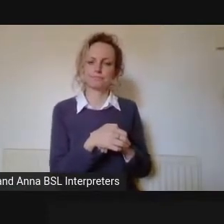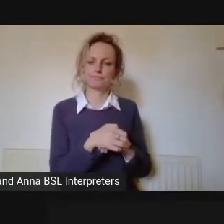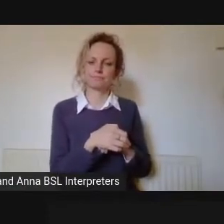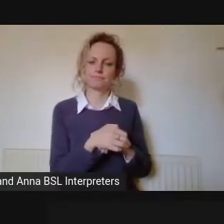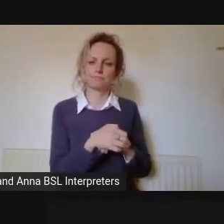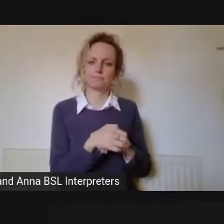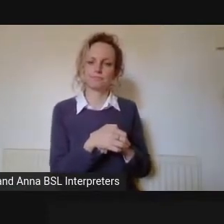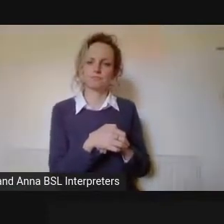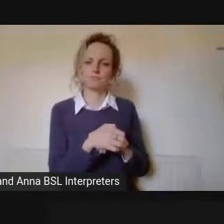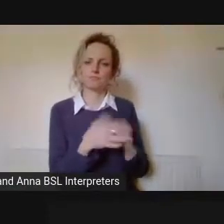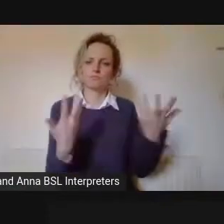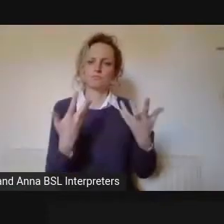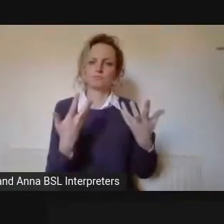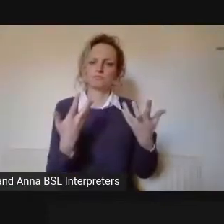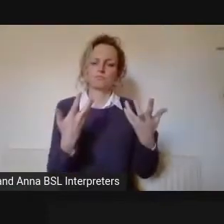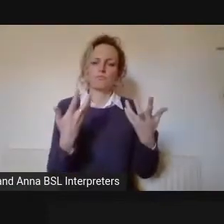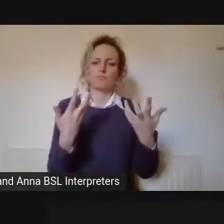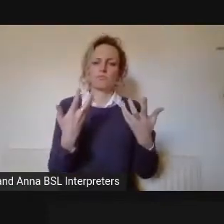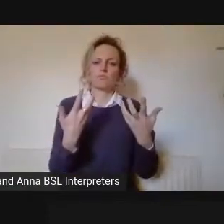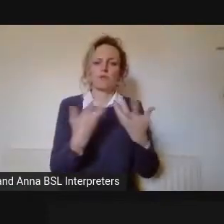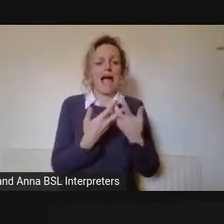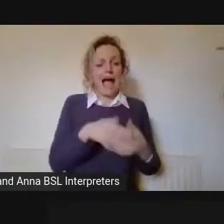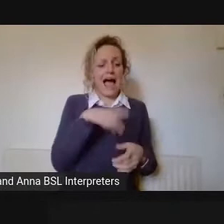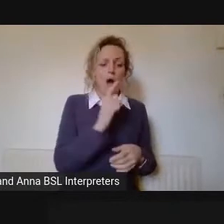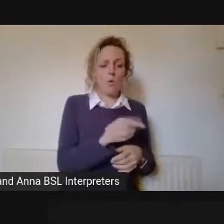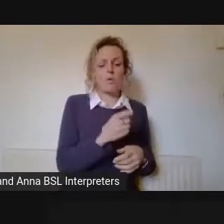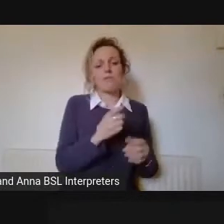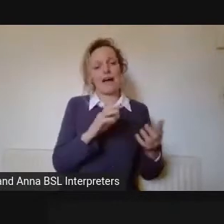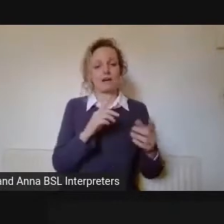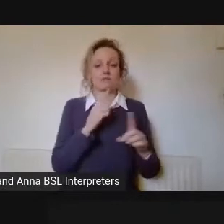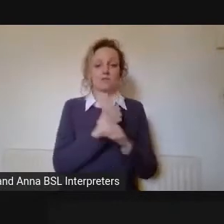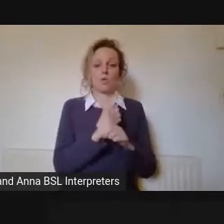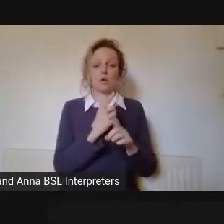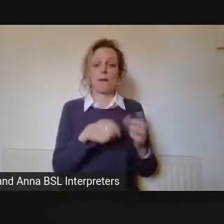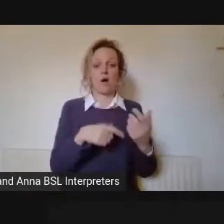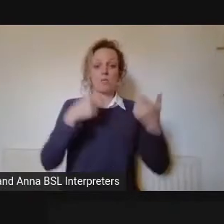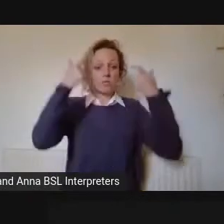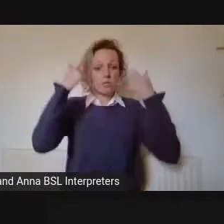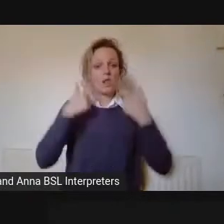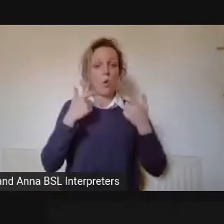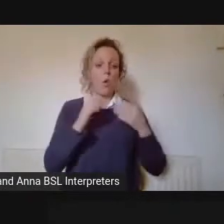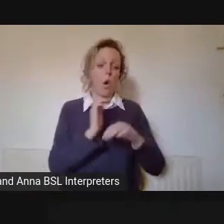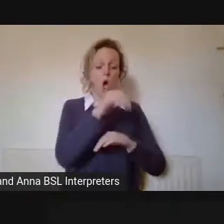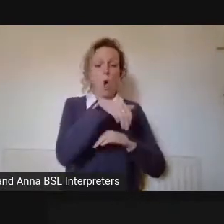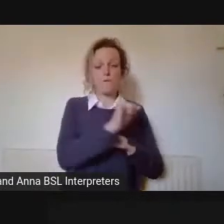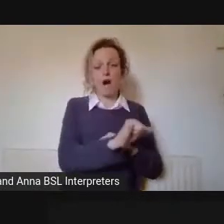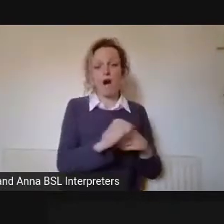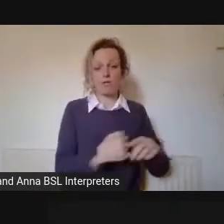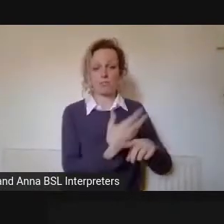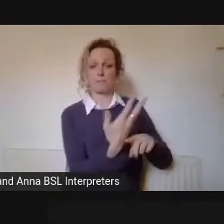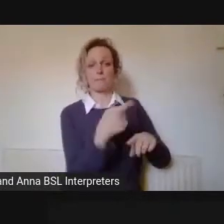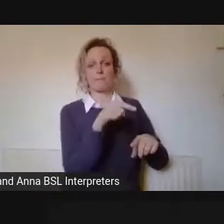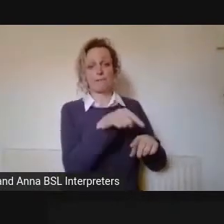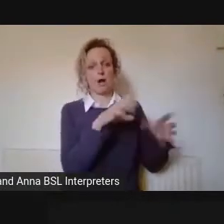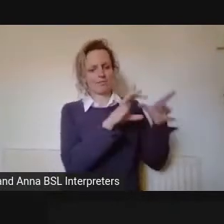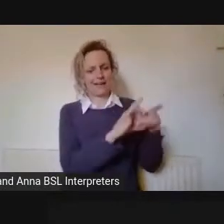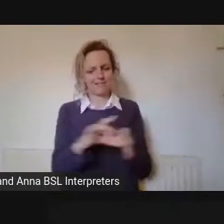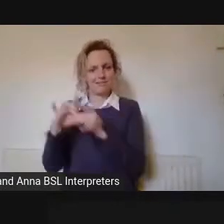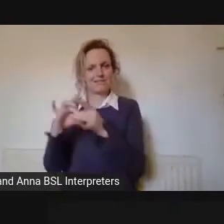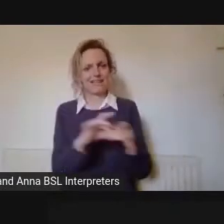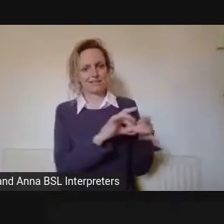that intersects then with human rights and the sort of the slow environmental violence that you speak about within your work.